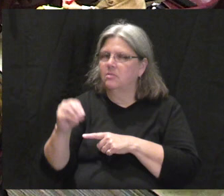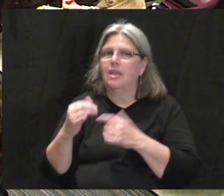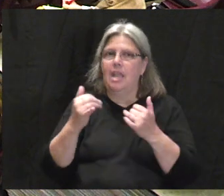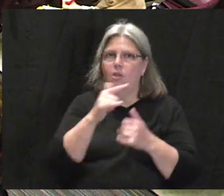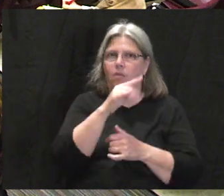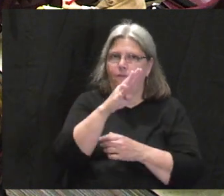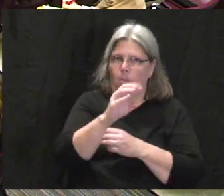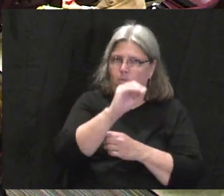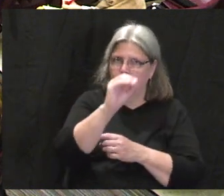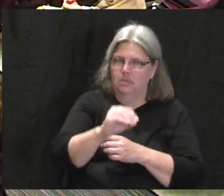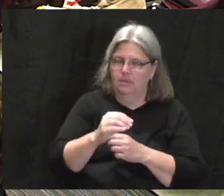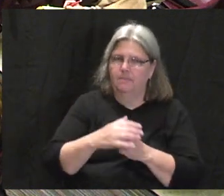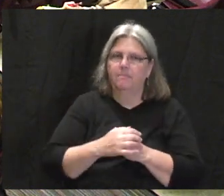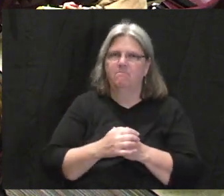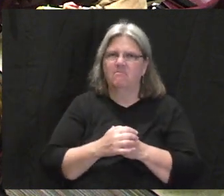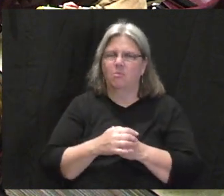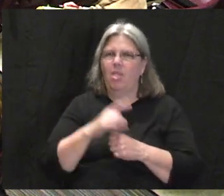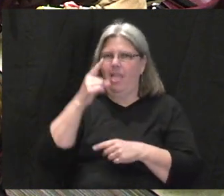Huh?